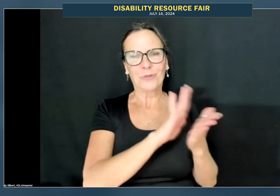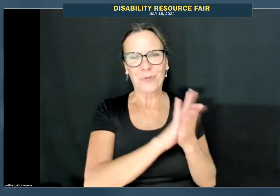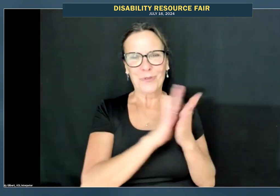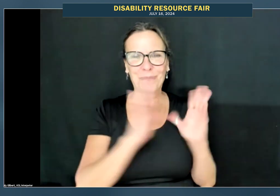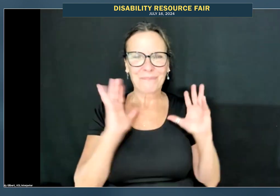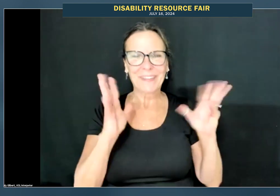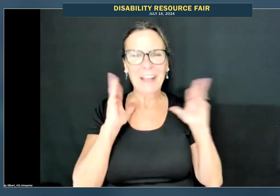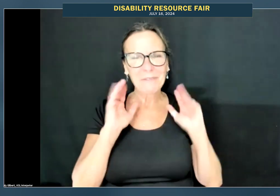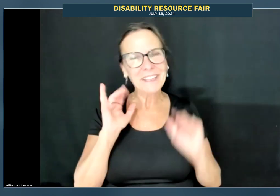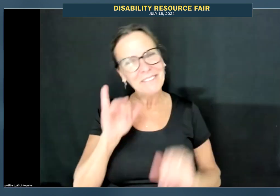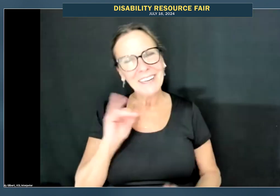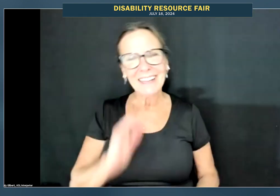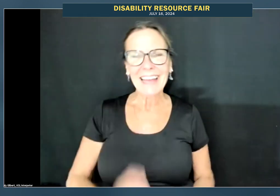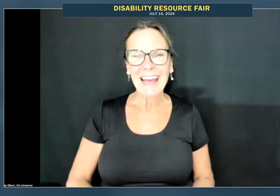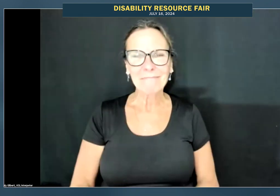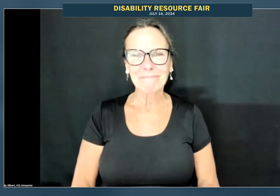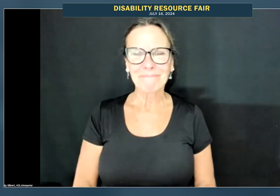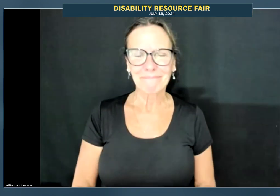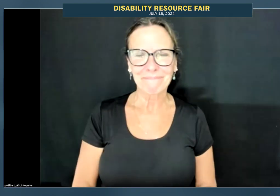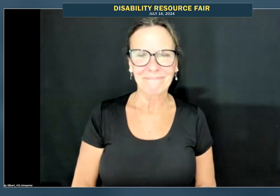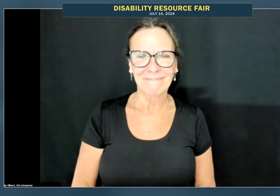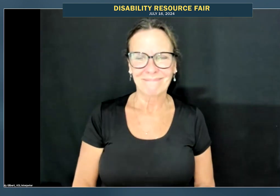that.